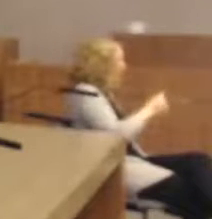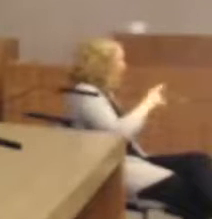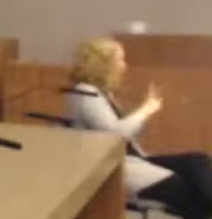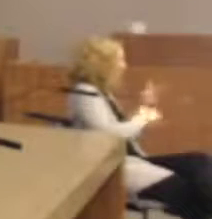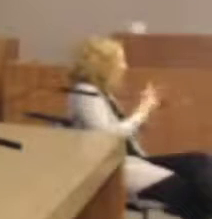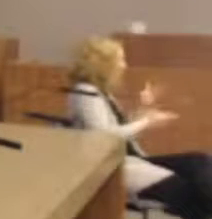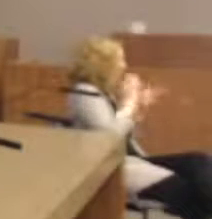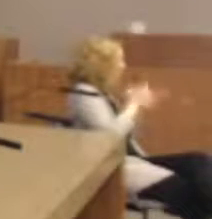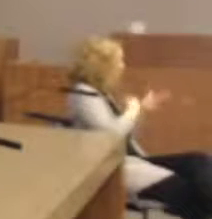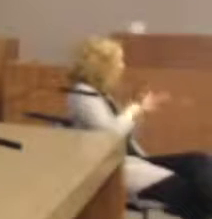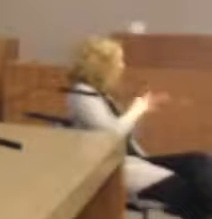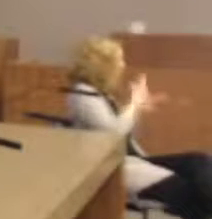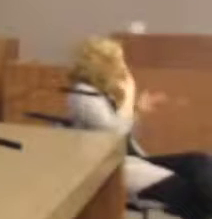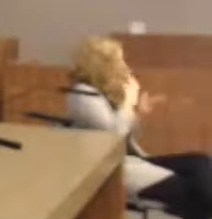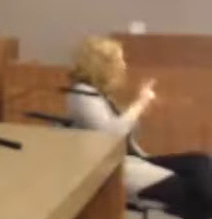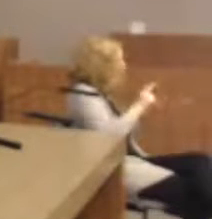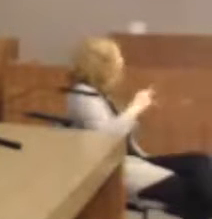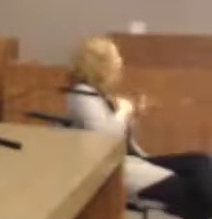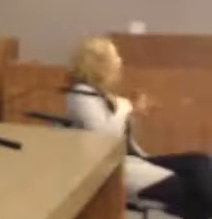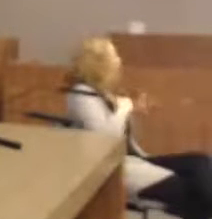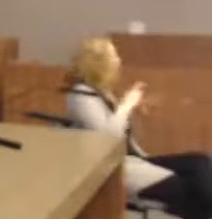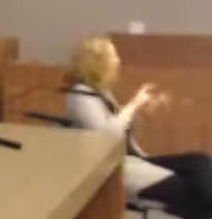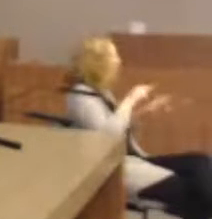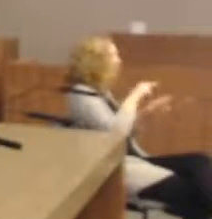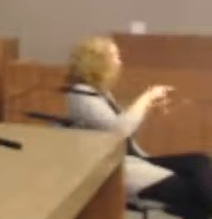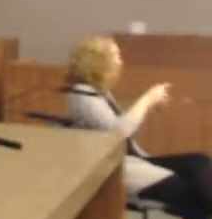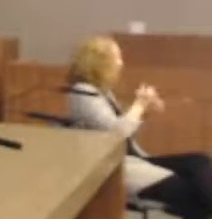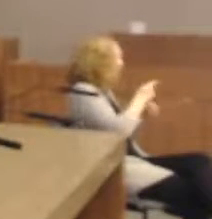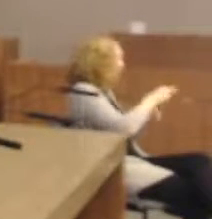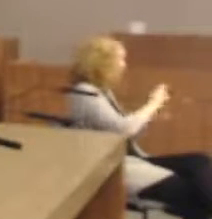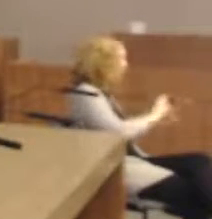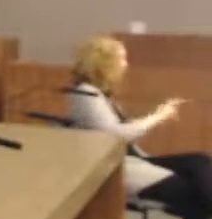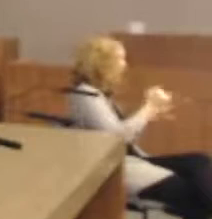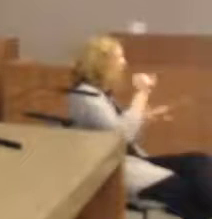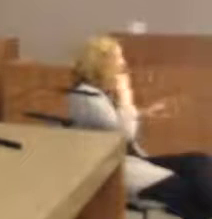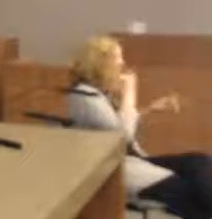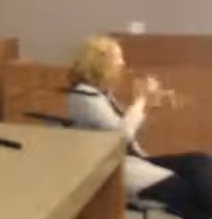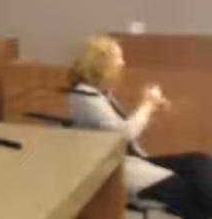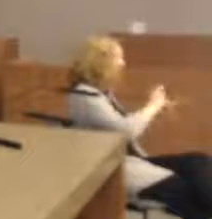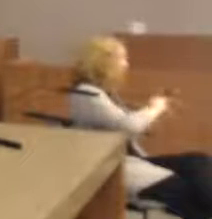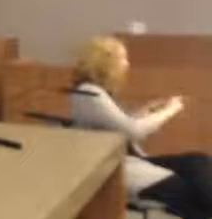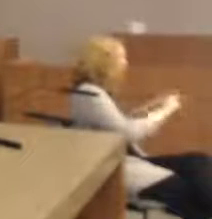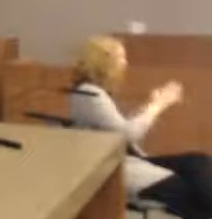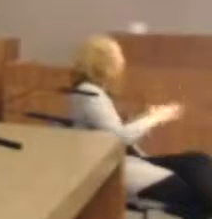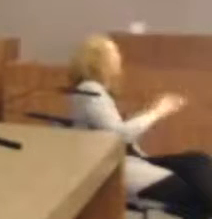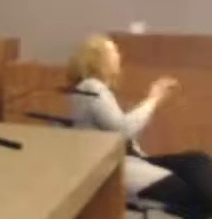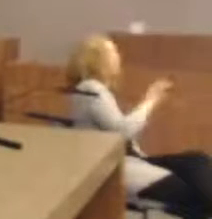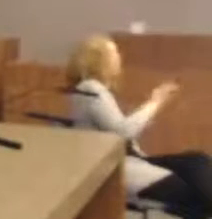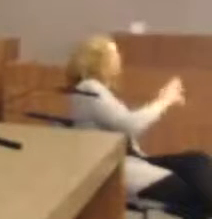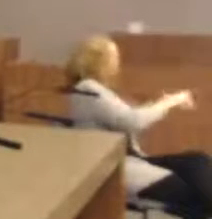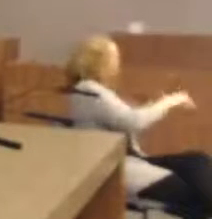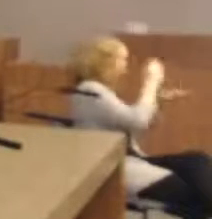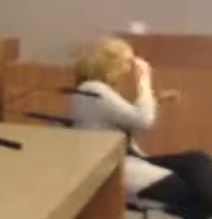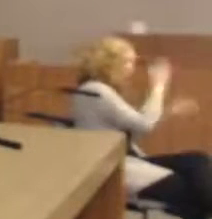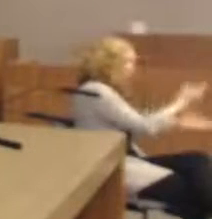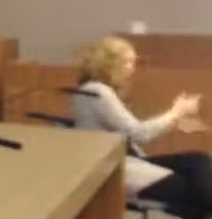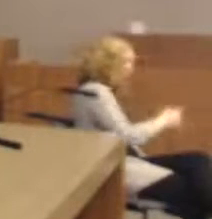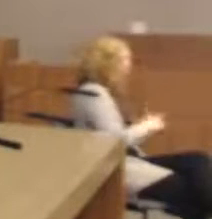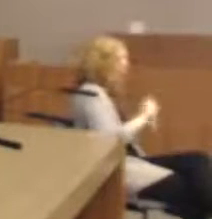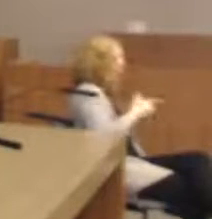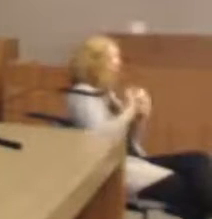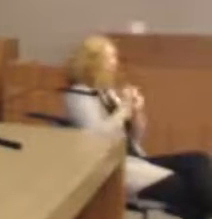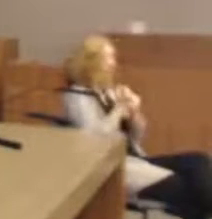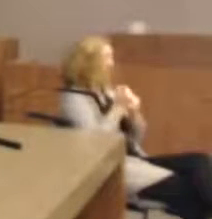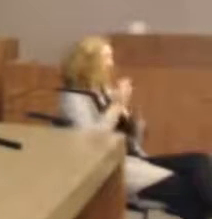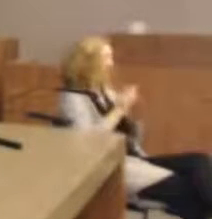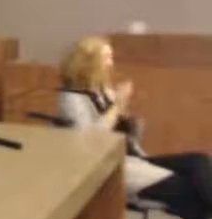for. That way I'm sort of prepping them that if you get this call, it's not, it's an important one. Somebody might be able to help you, right? And then the advocate's going to